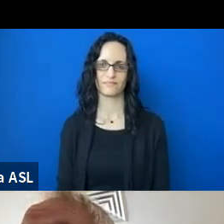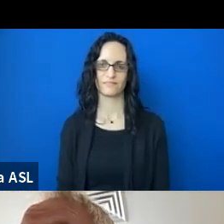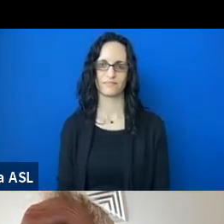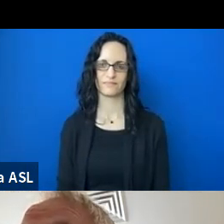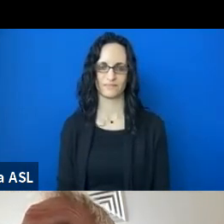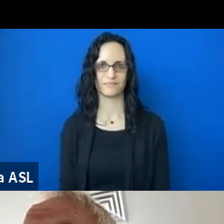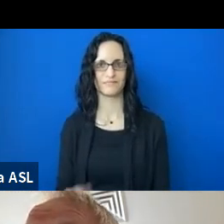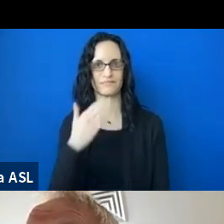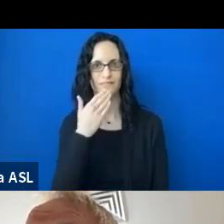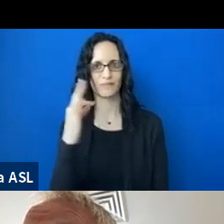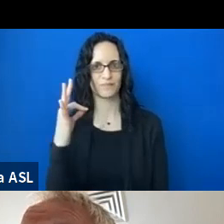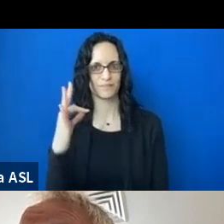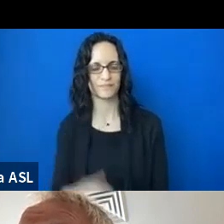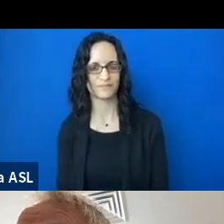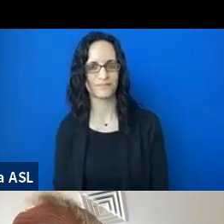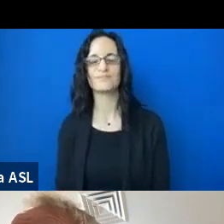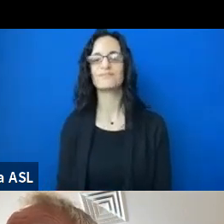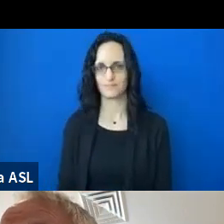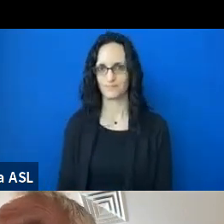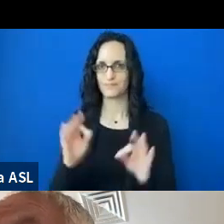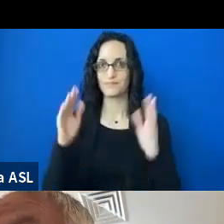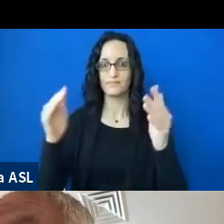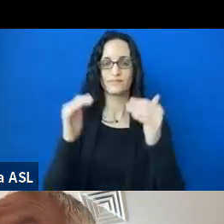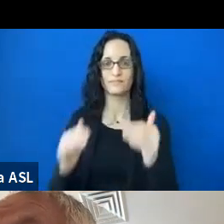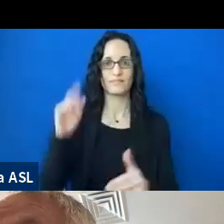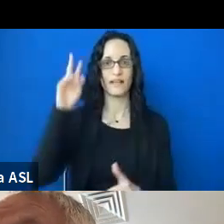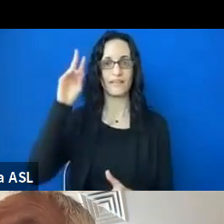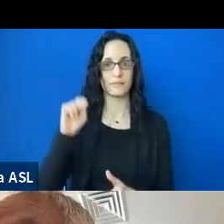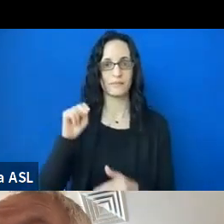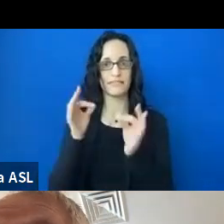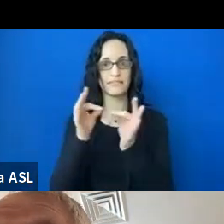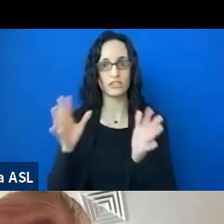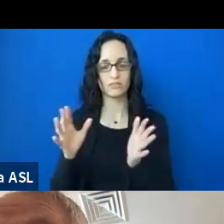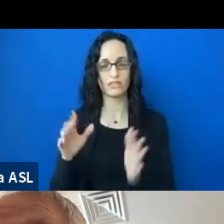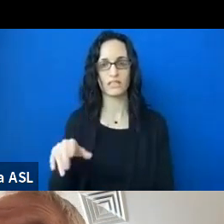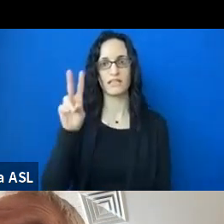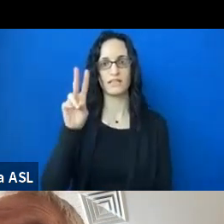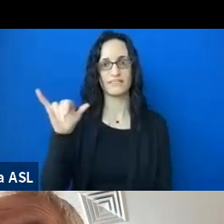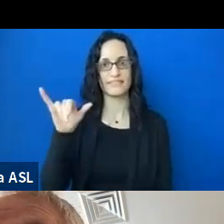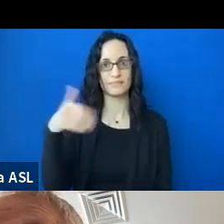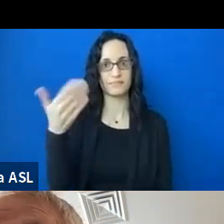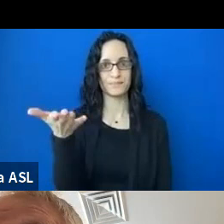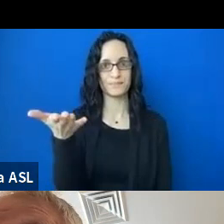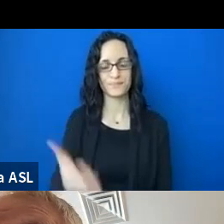you. Thank you, sir. Our Vietnamese interpreter is Vi Phuong Le.